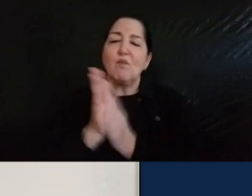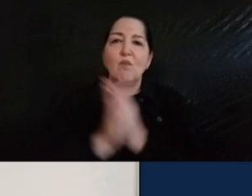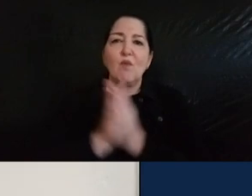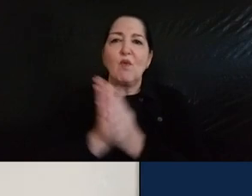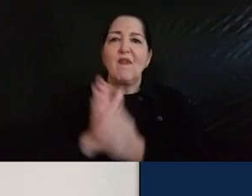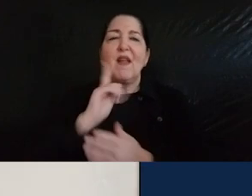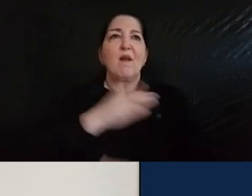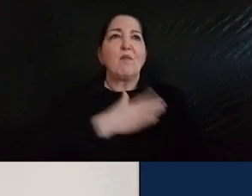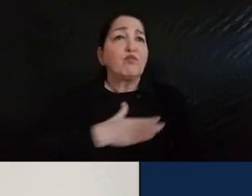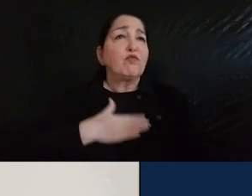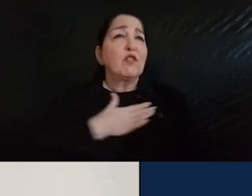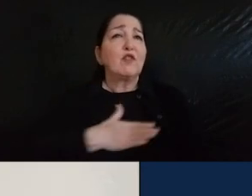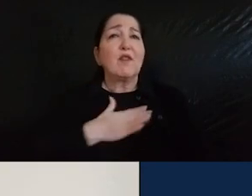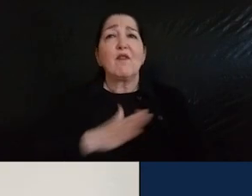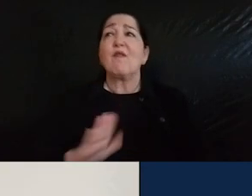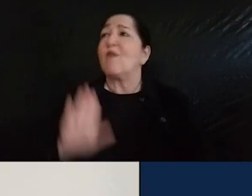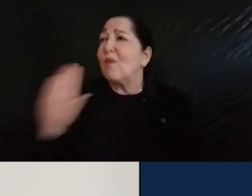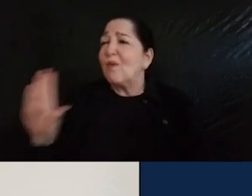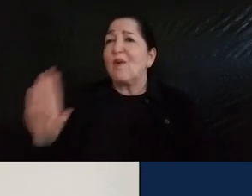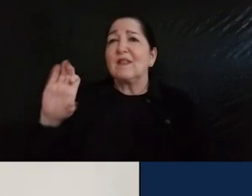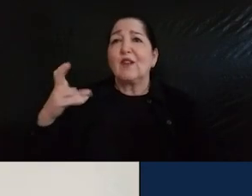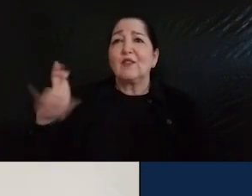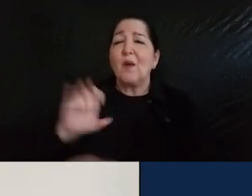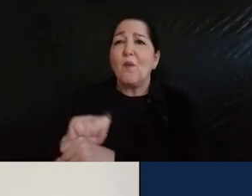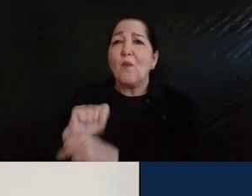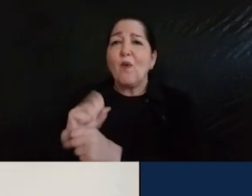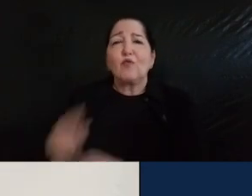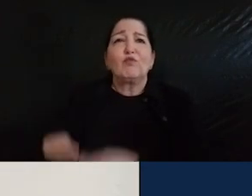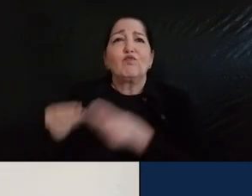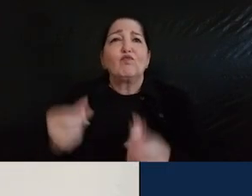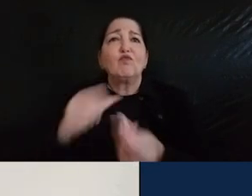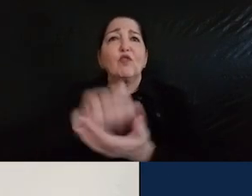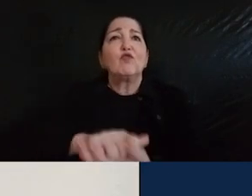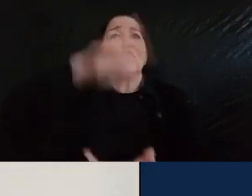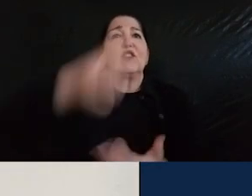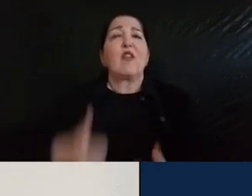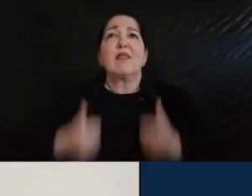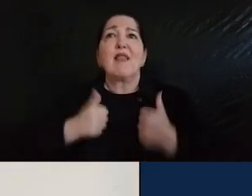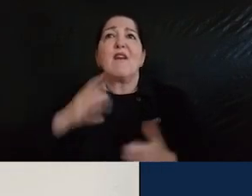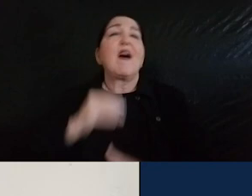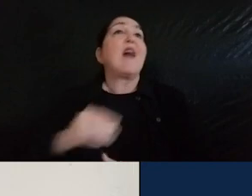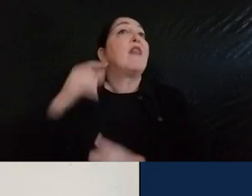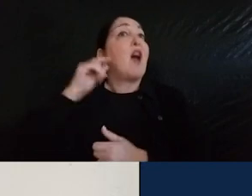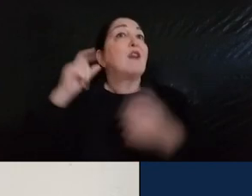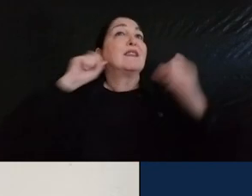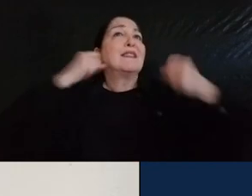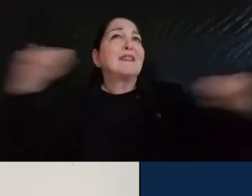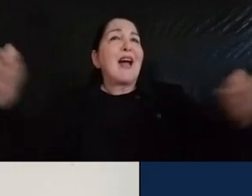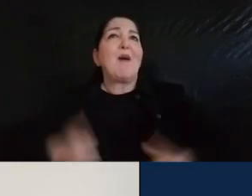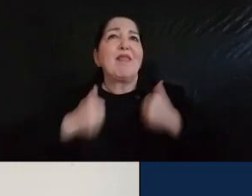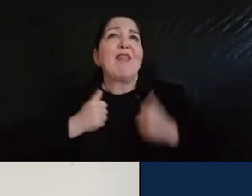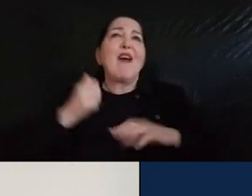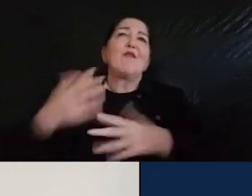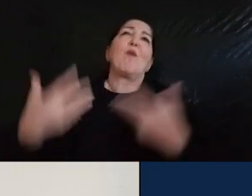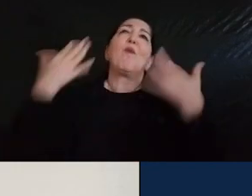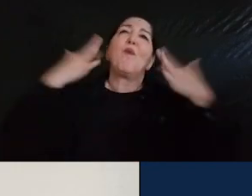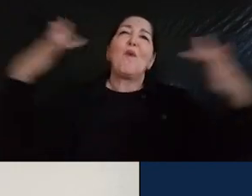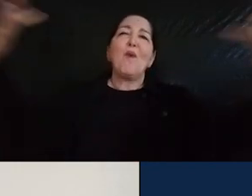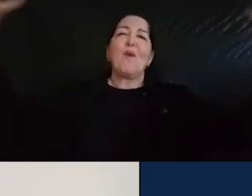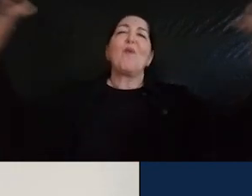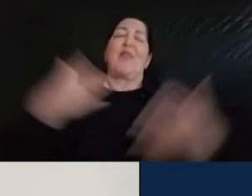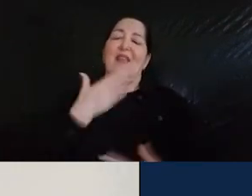feel motivated and appreciative of the work that you do for people to enrich their lives and the quality of their